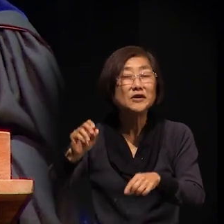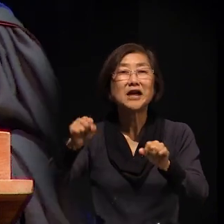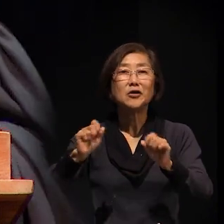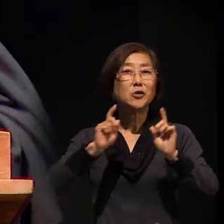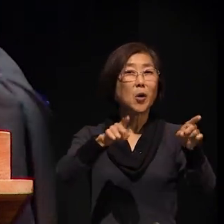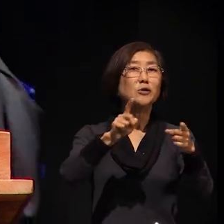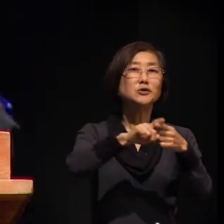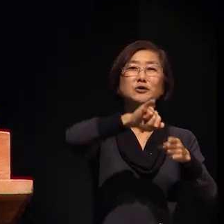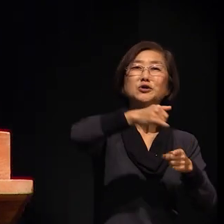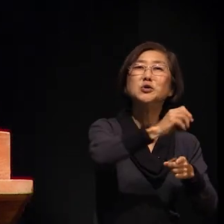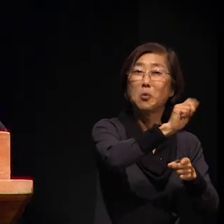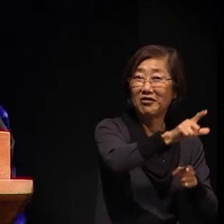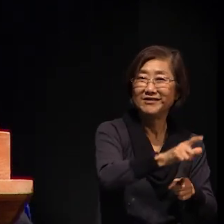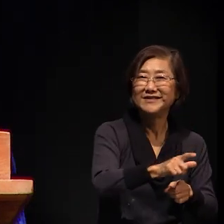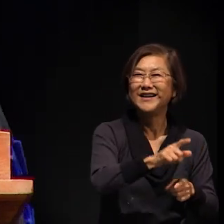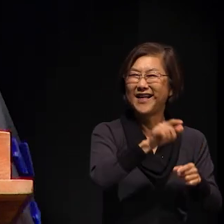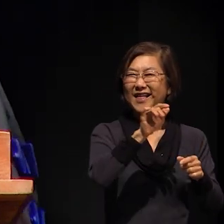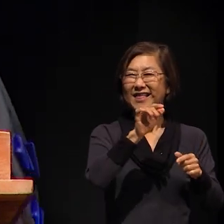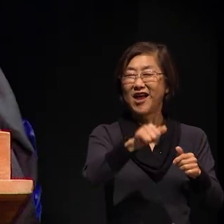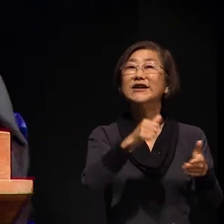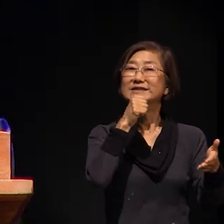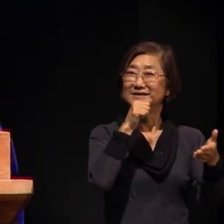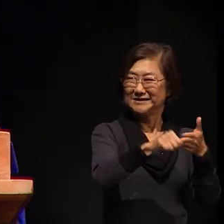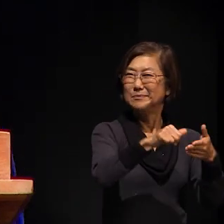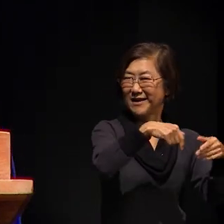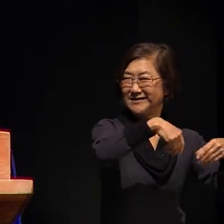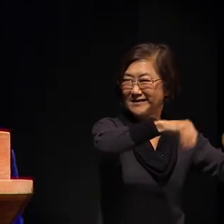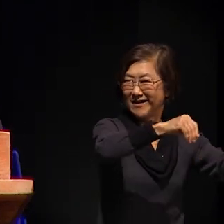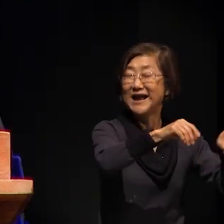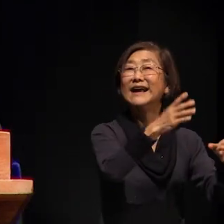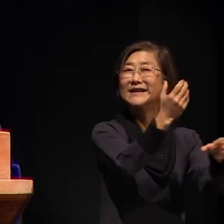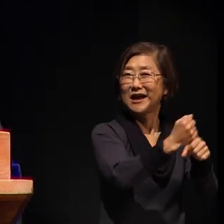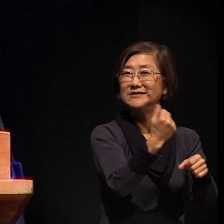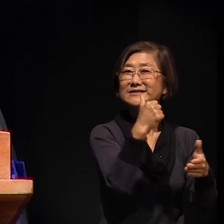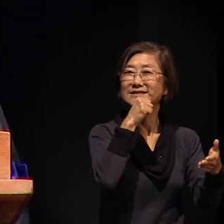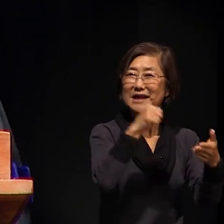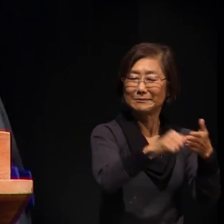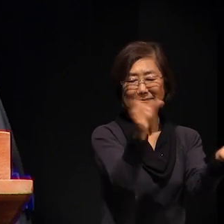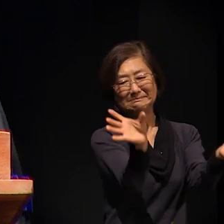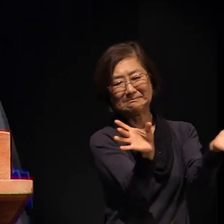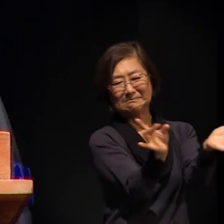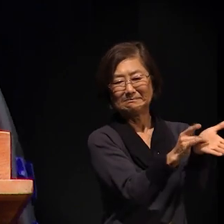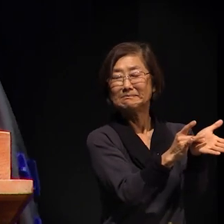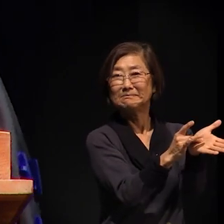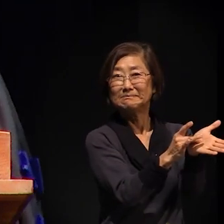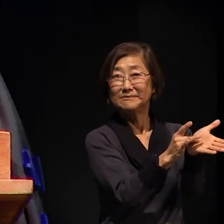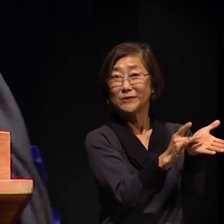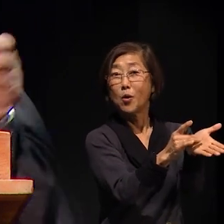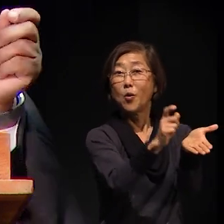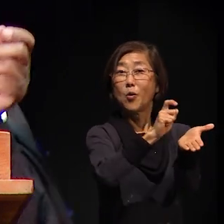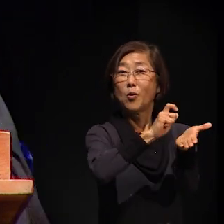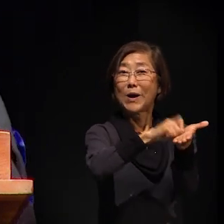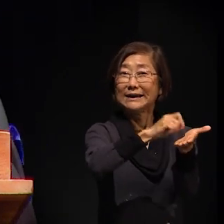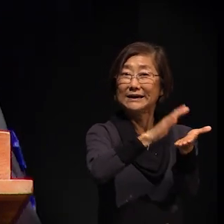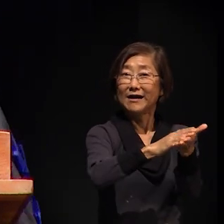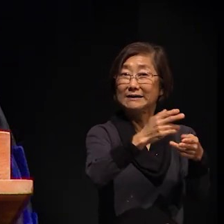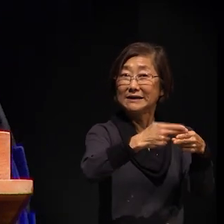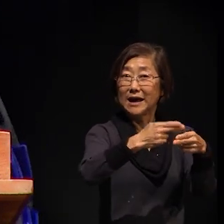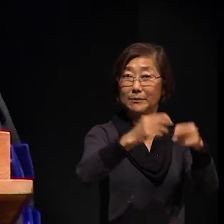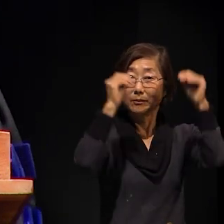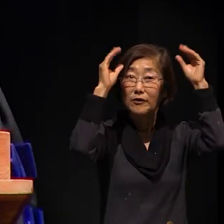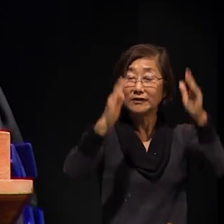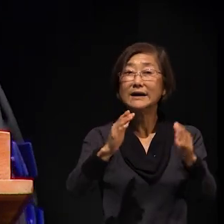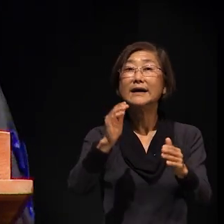post office, you can go to Joel. They sell stamps there. Get a stamp and stick on it. Write the name